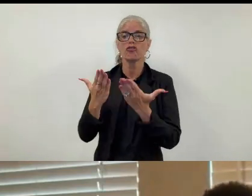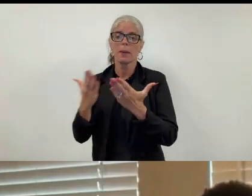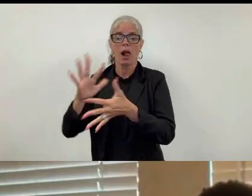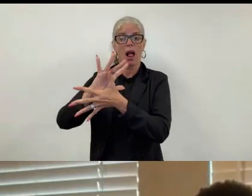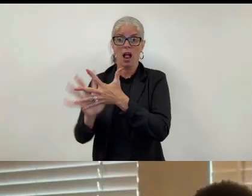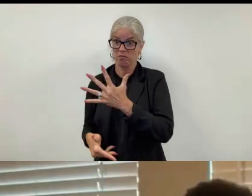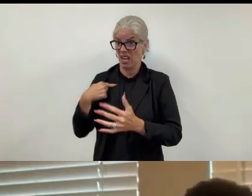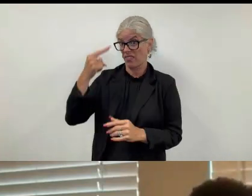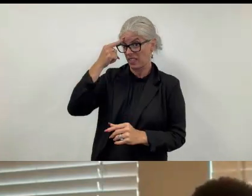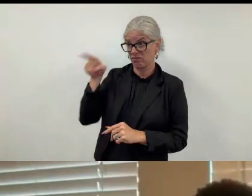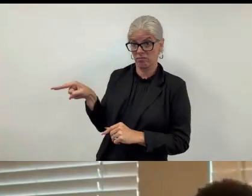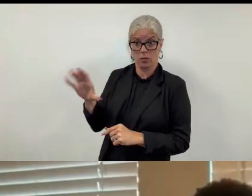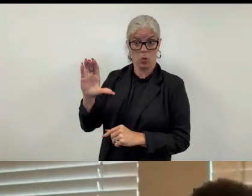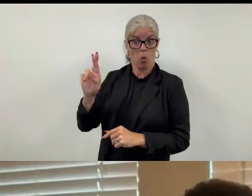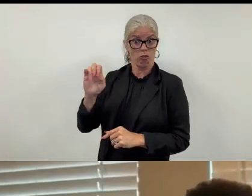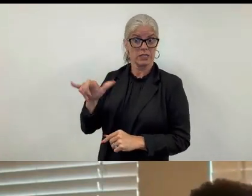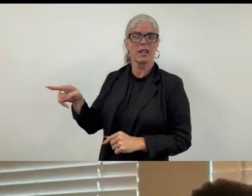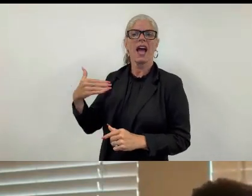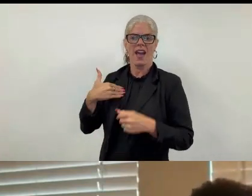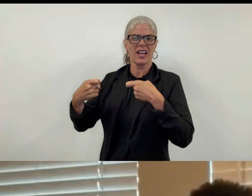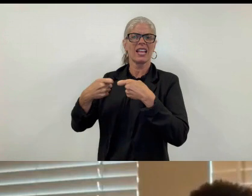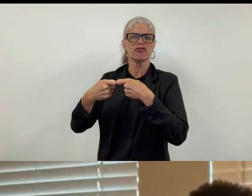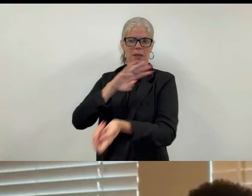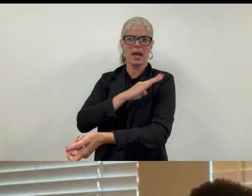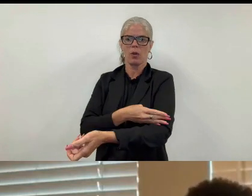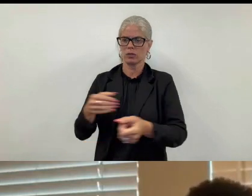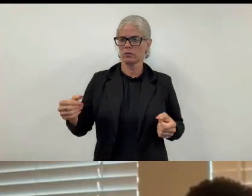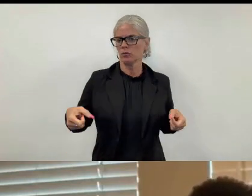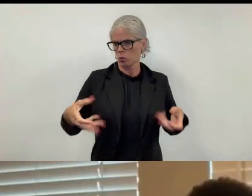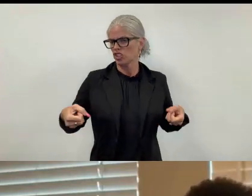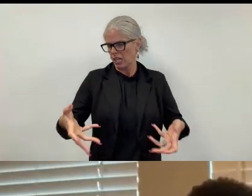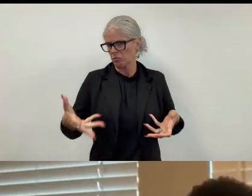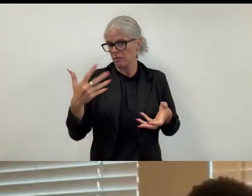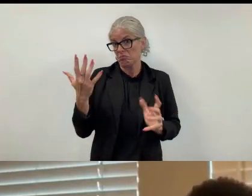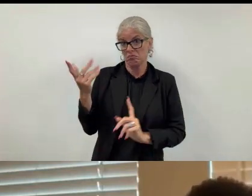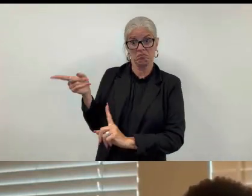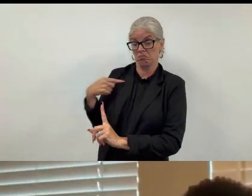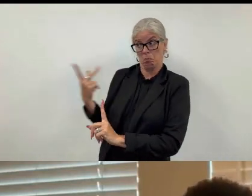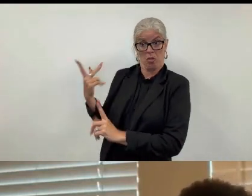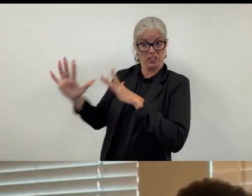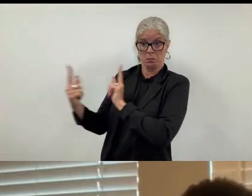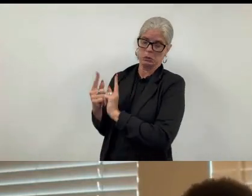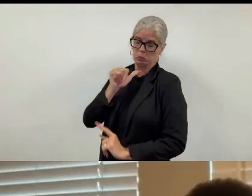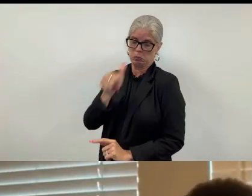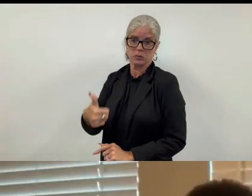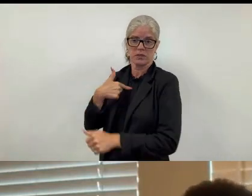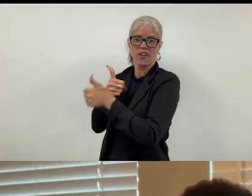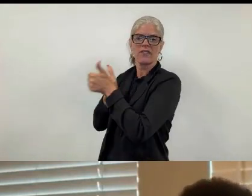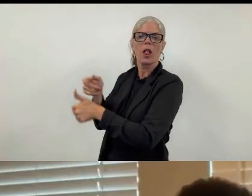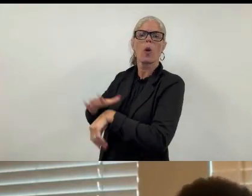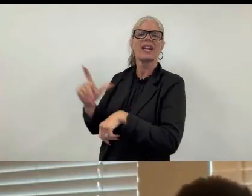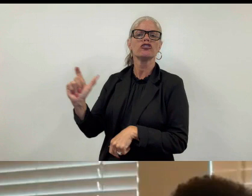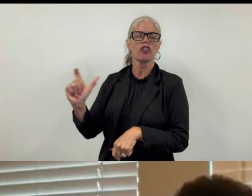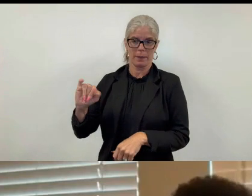personal recommendations on. And I believe Corey uses a power chair. I've never met Corey. I follow Corey on Instagram, and definitely